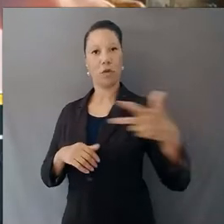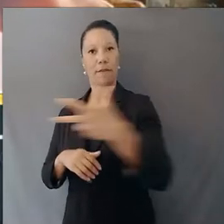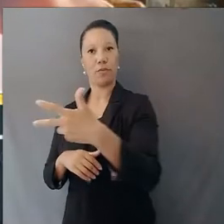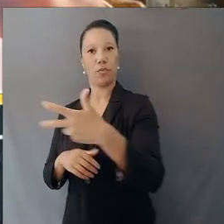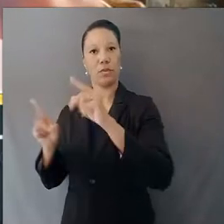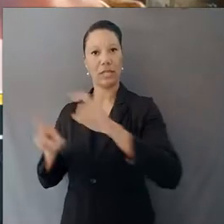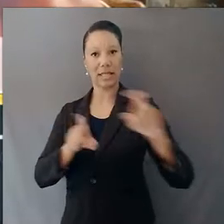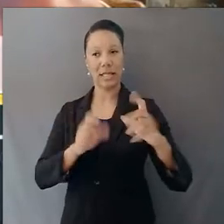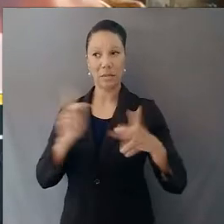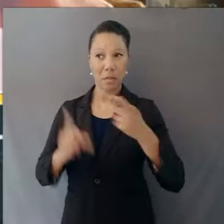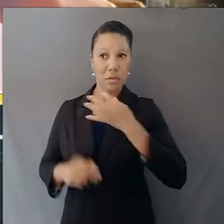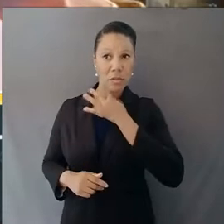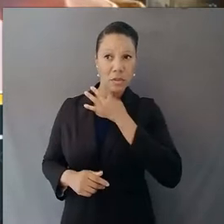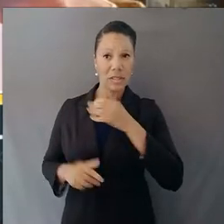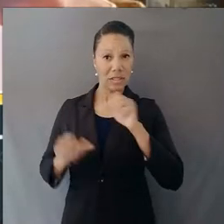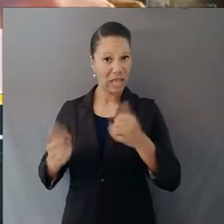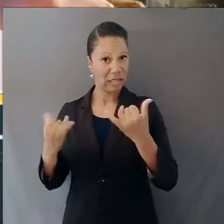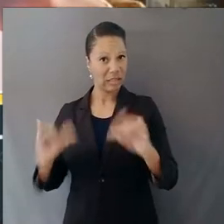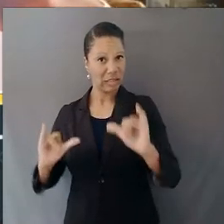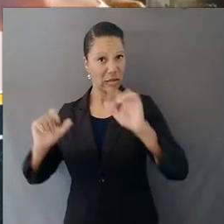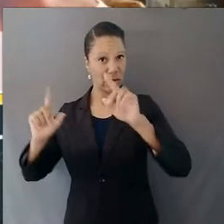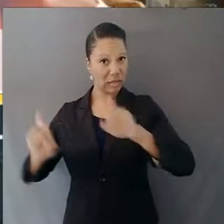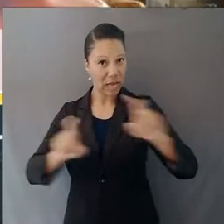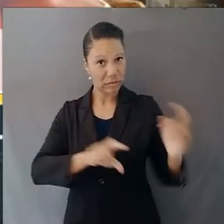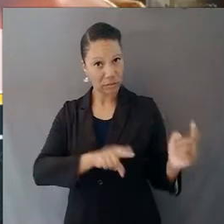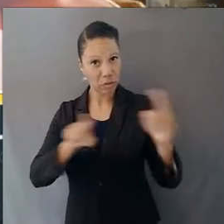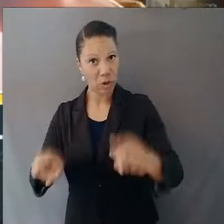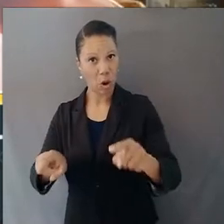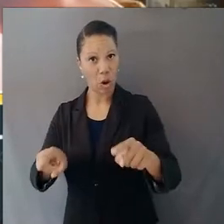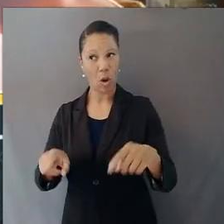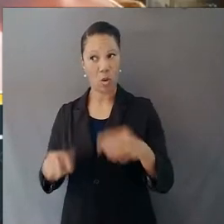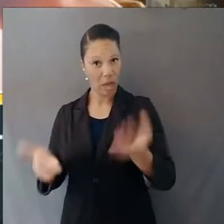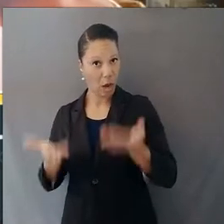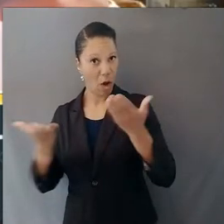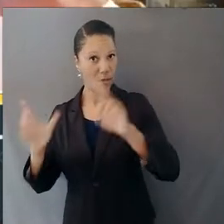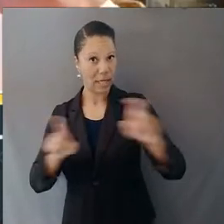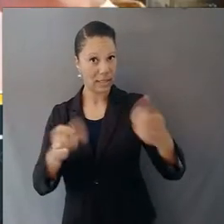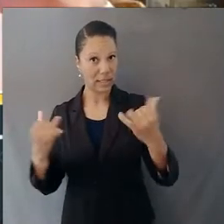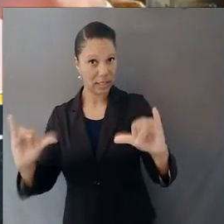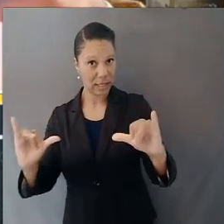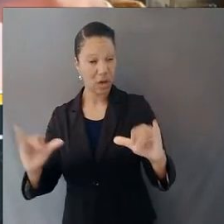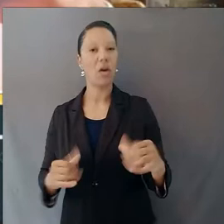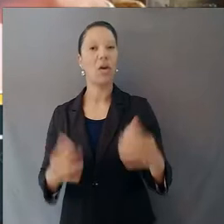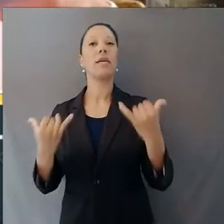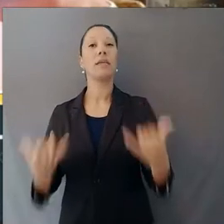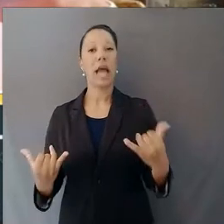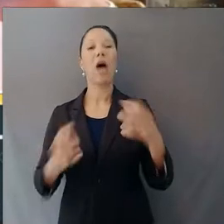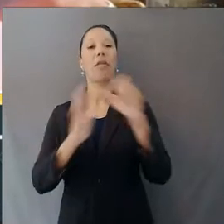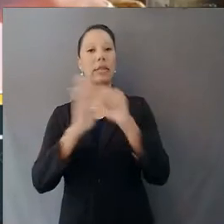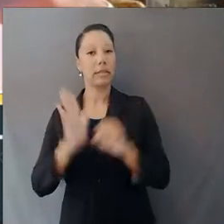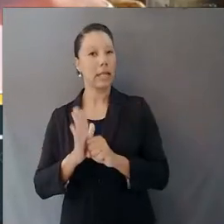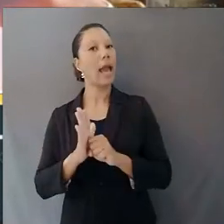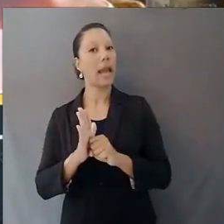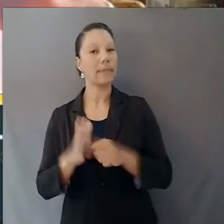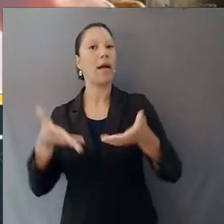well, can I still get tested and whatnot? And I understand that the drive-through testing has expanded on who can be tested. So could you